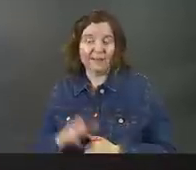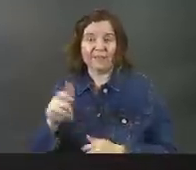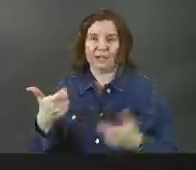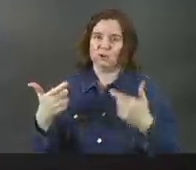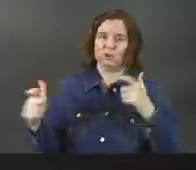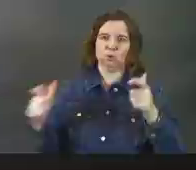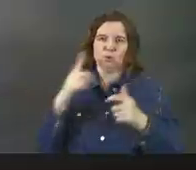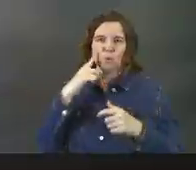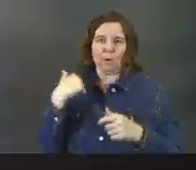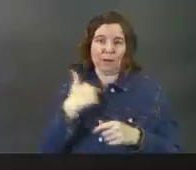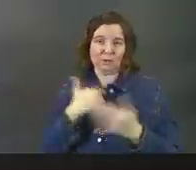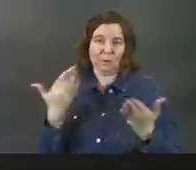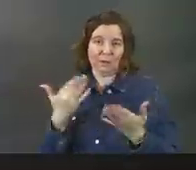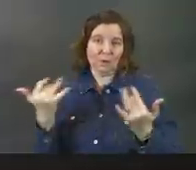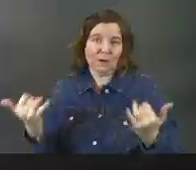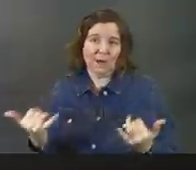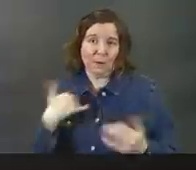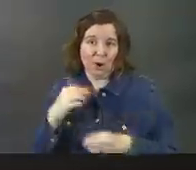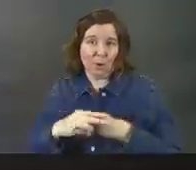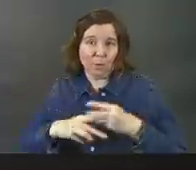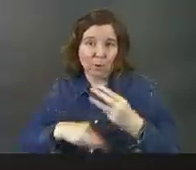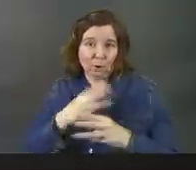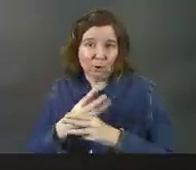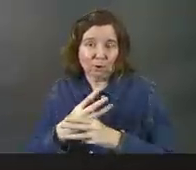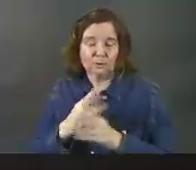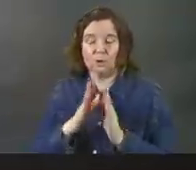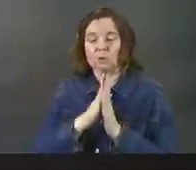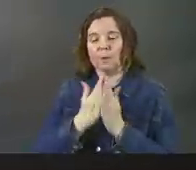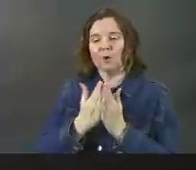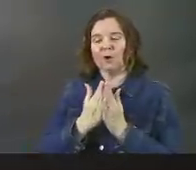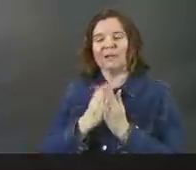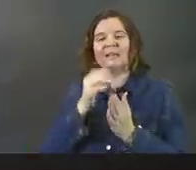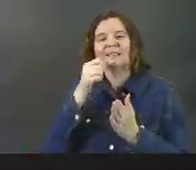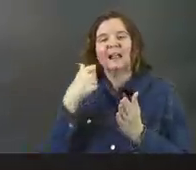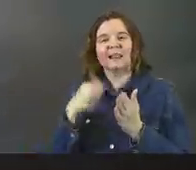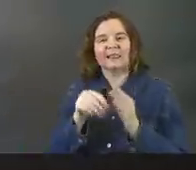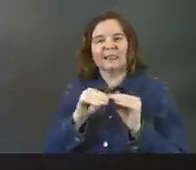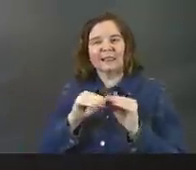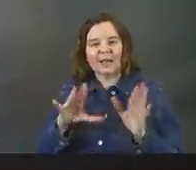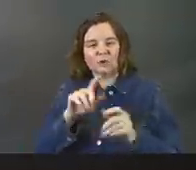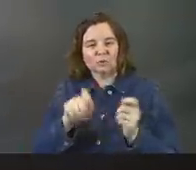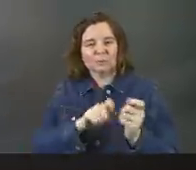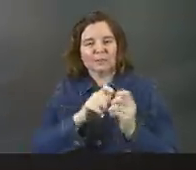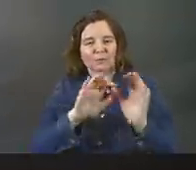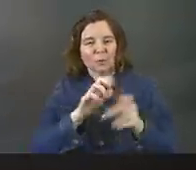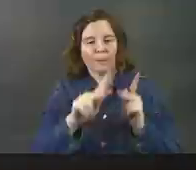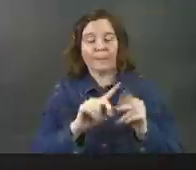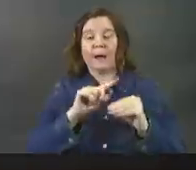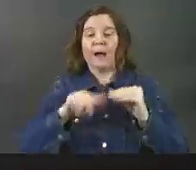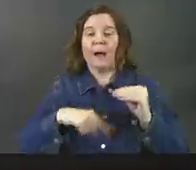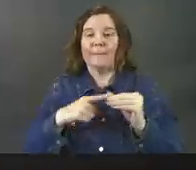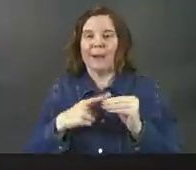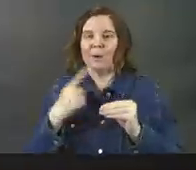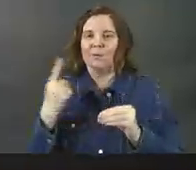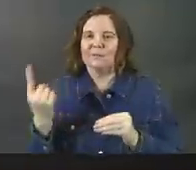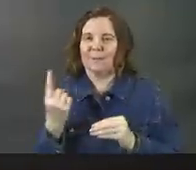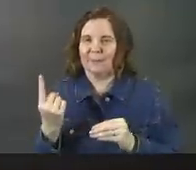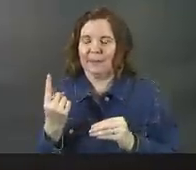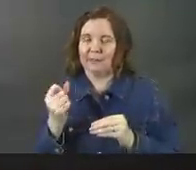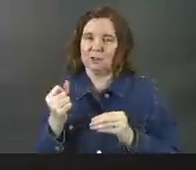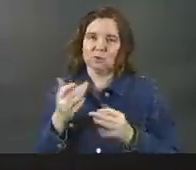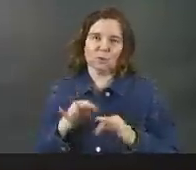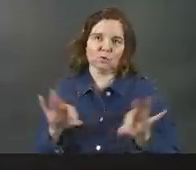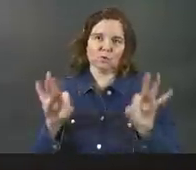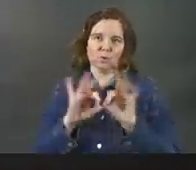That's huge to us right here, right now in our world. So the book is a letter to a specific group of people about something. And that's